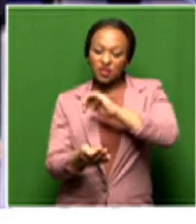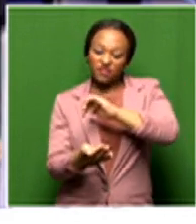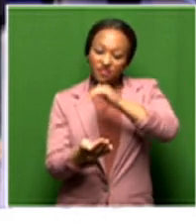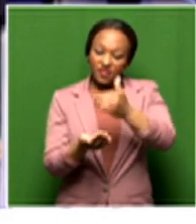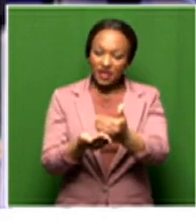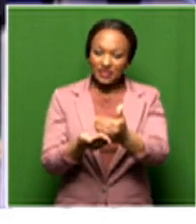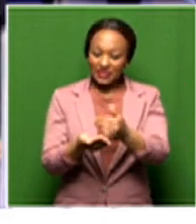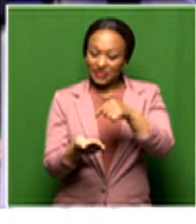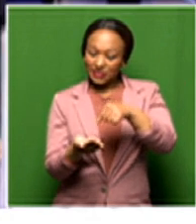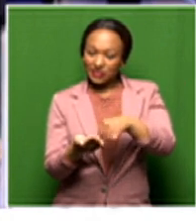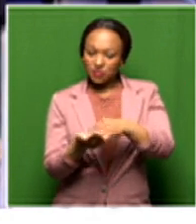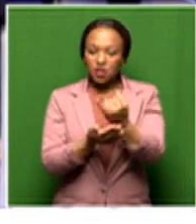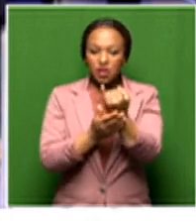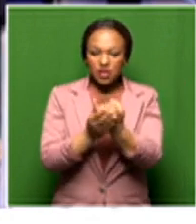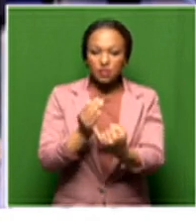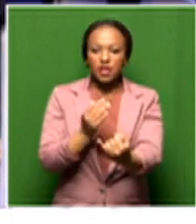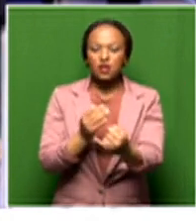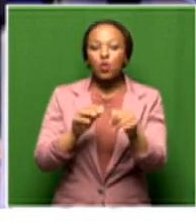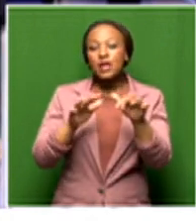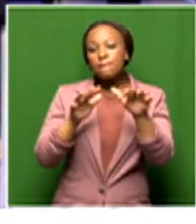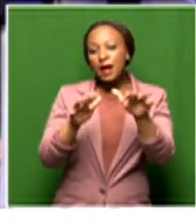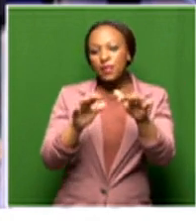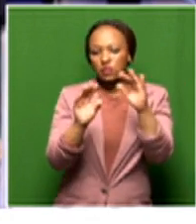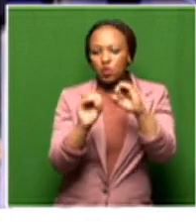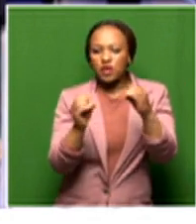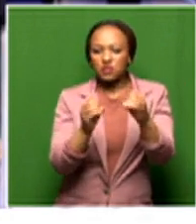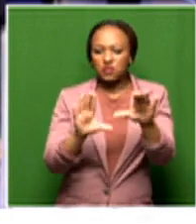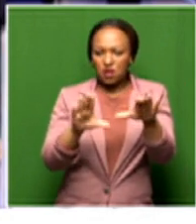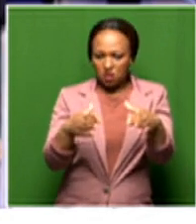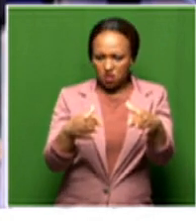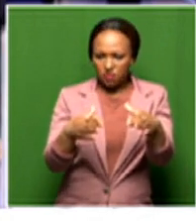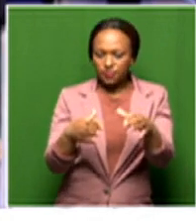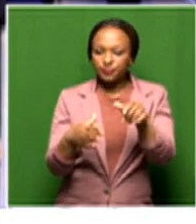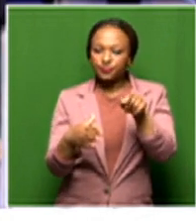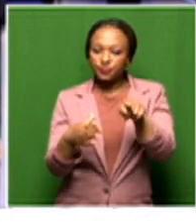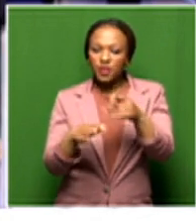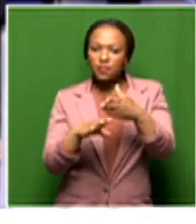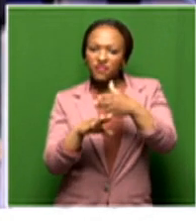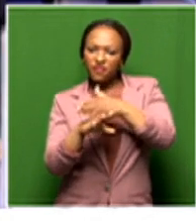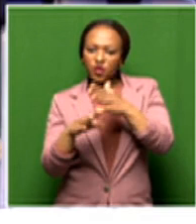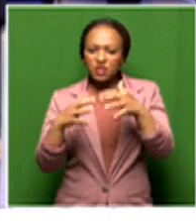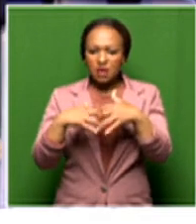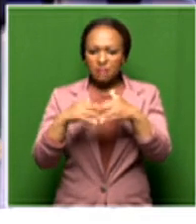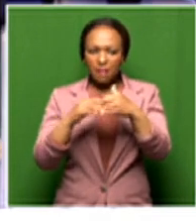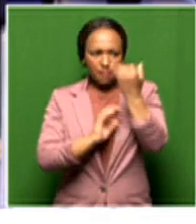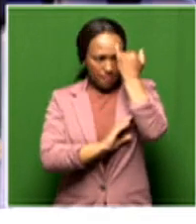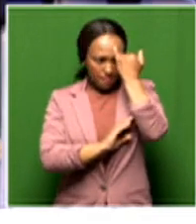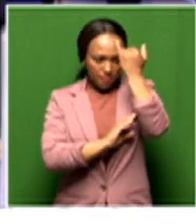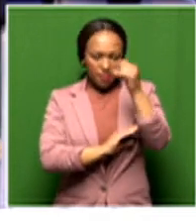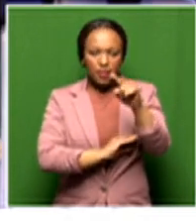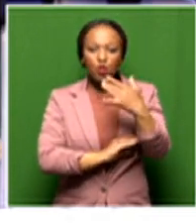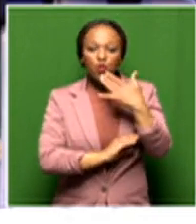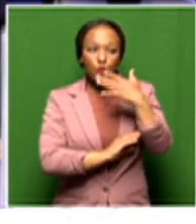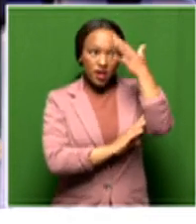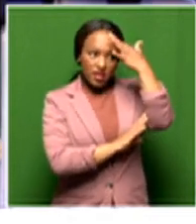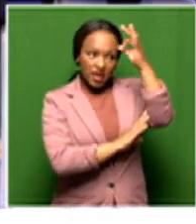an independent public benefit organization that effectively was initiated by a combination of